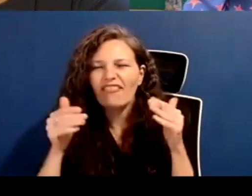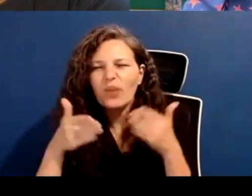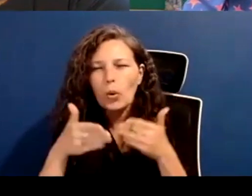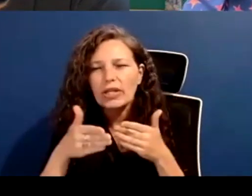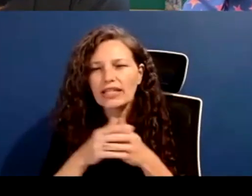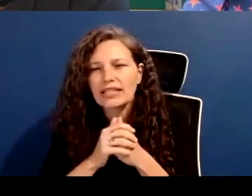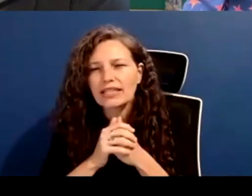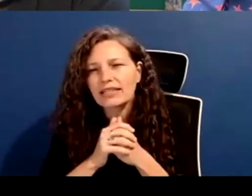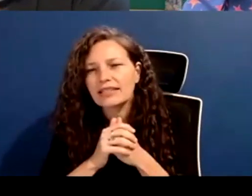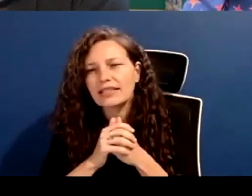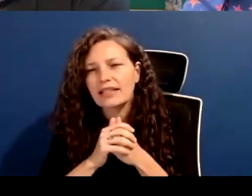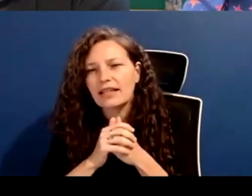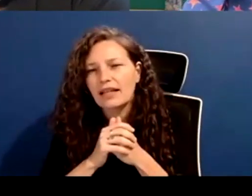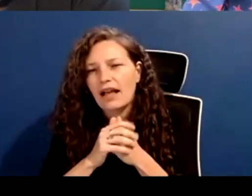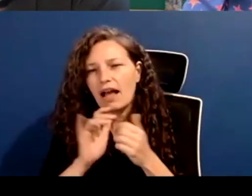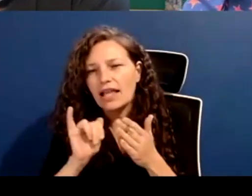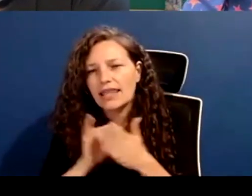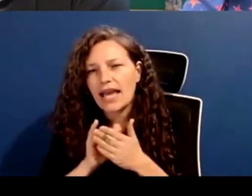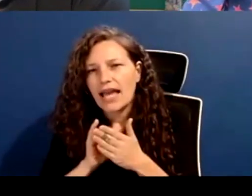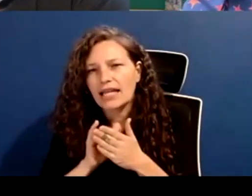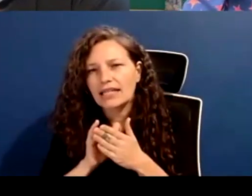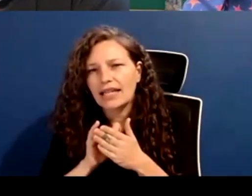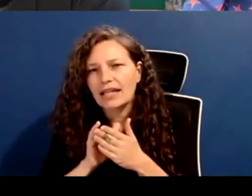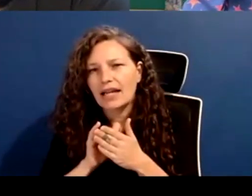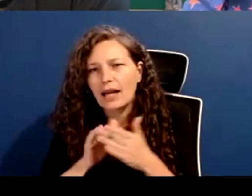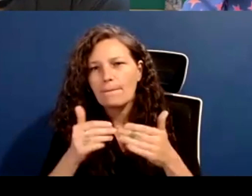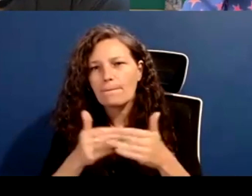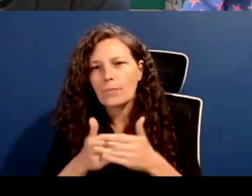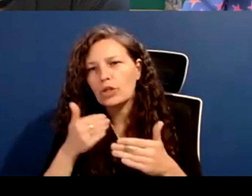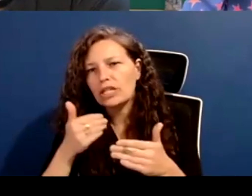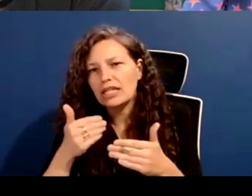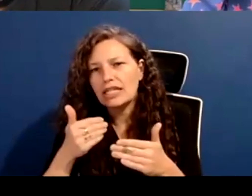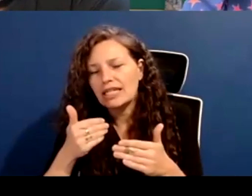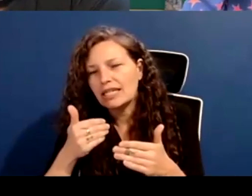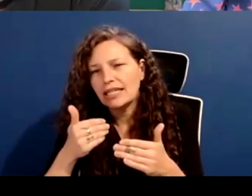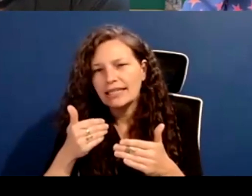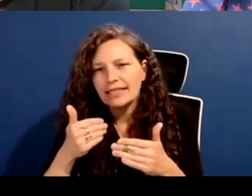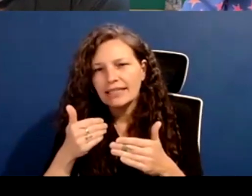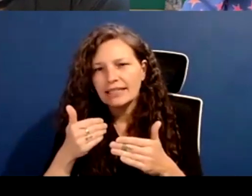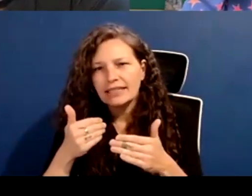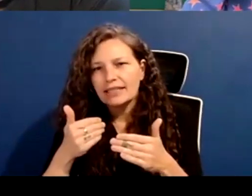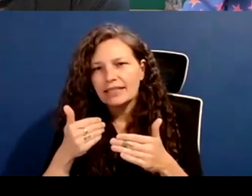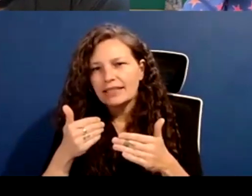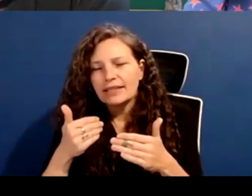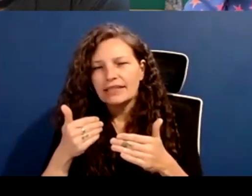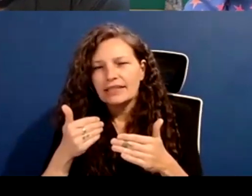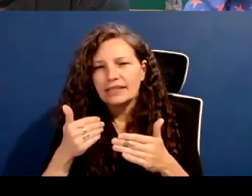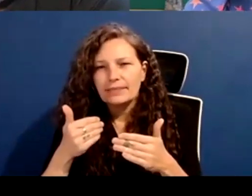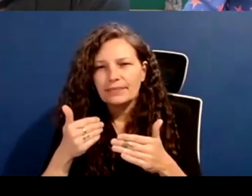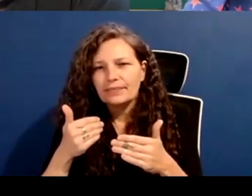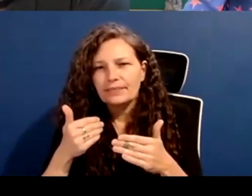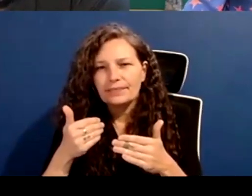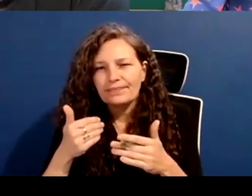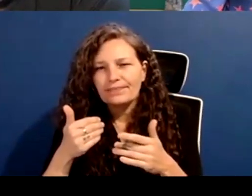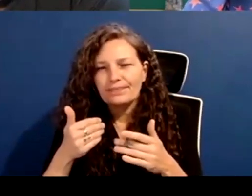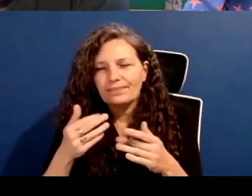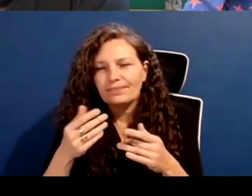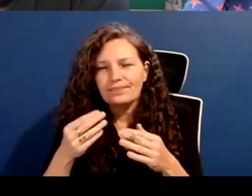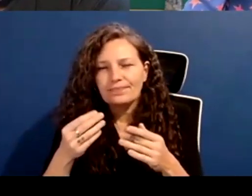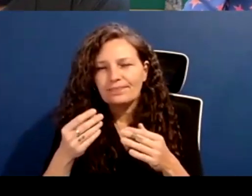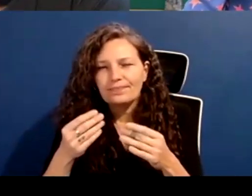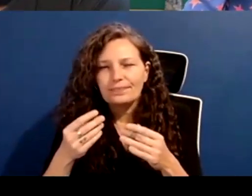at least in my experience, which makes what some feel as a justification